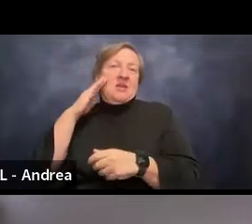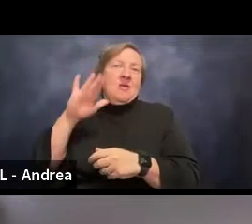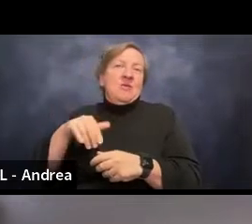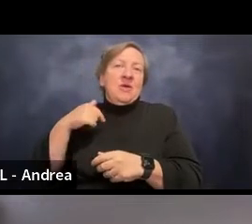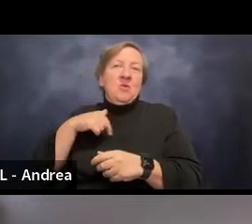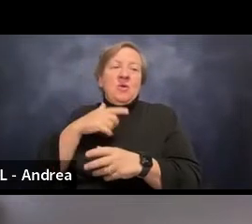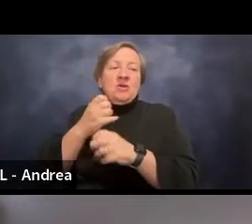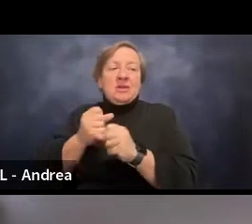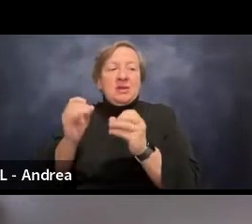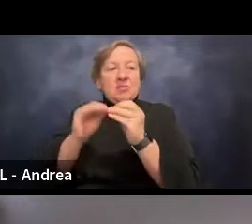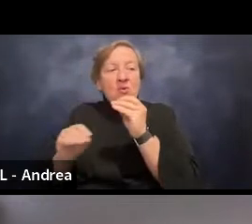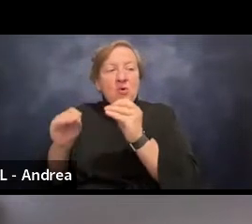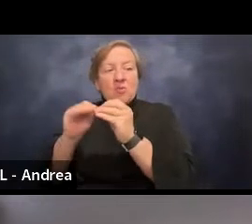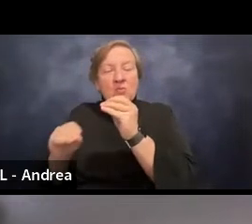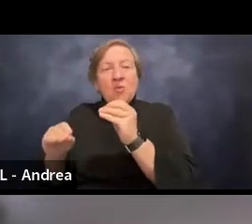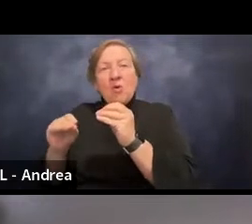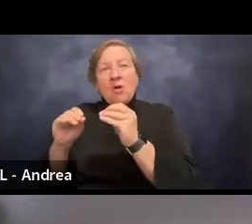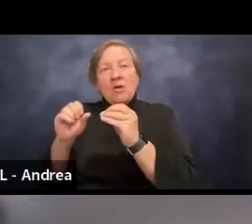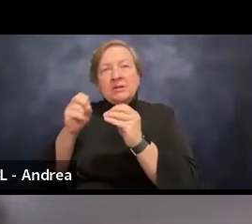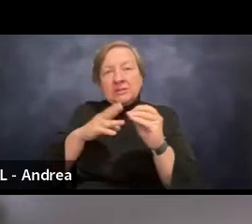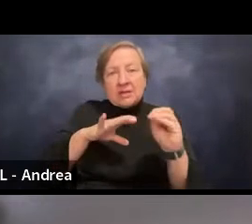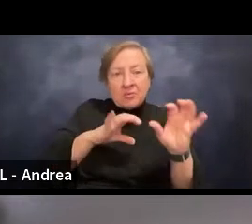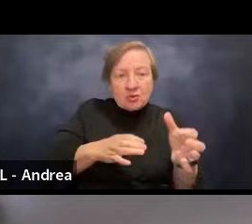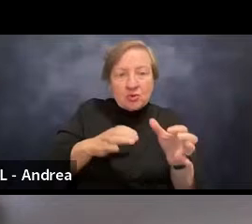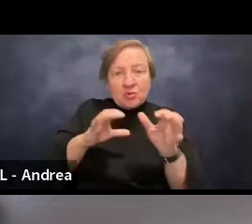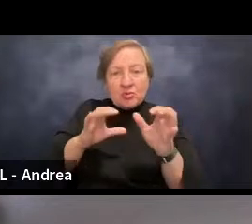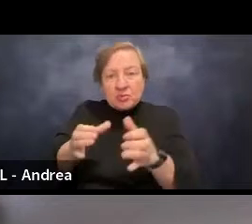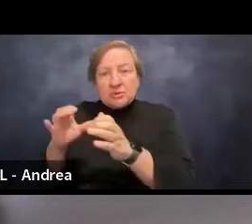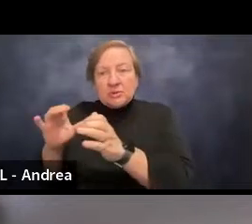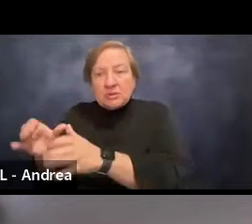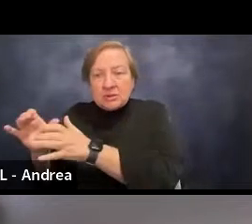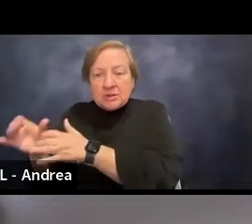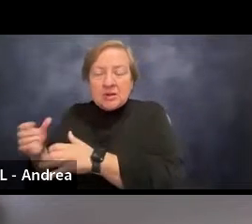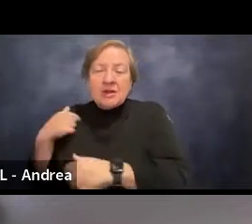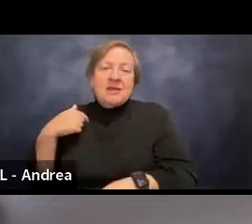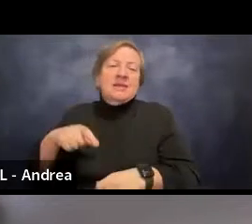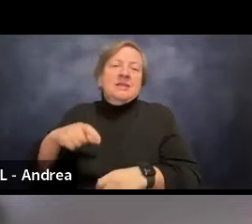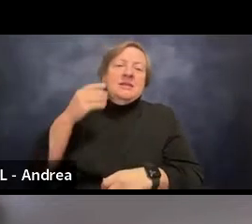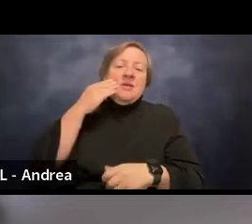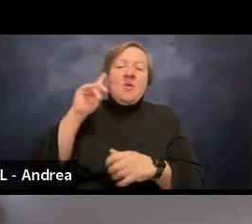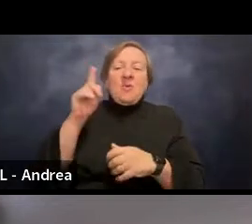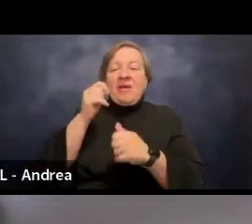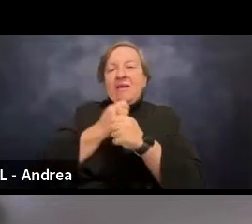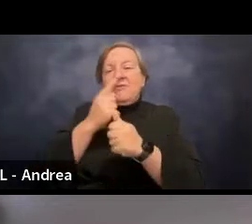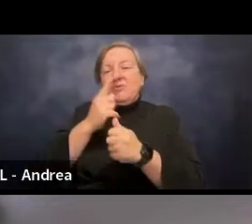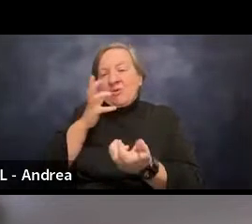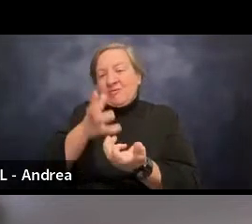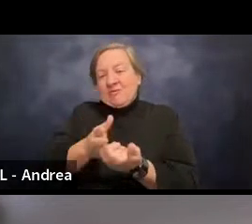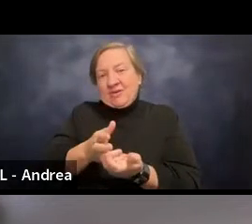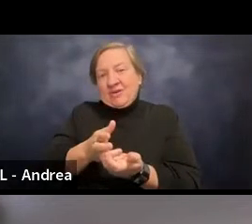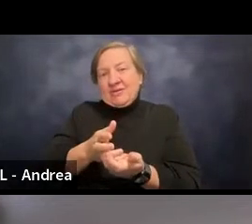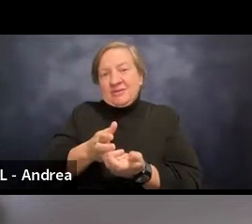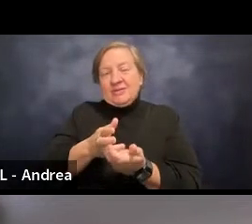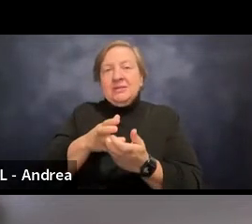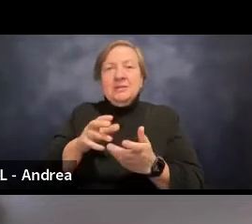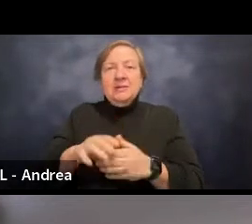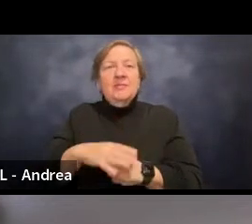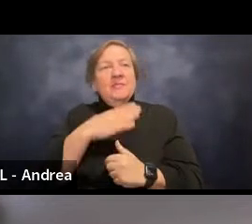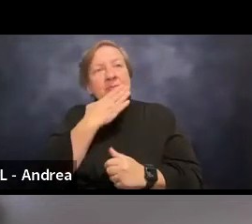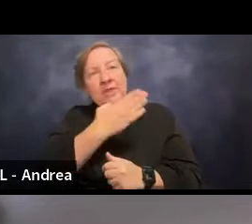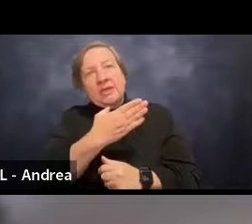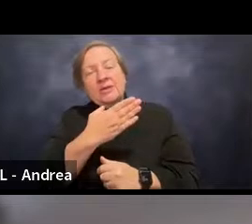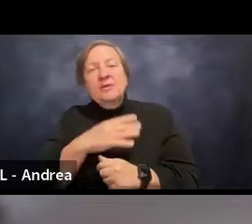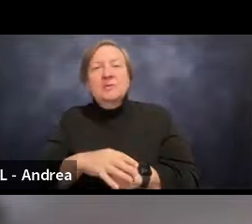more subgroups, and they're over here and this is over here. I just need to know where everyone fits in graphically. Thank you.